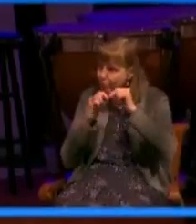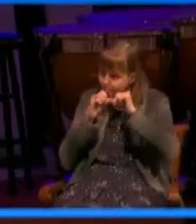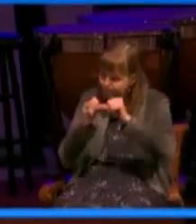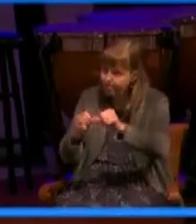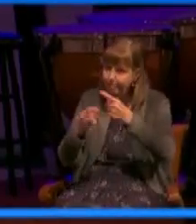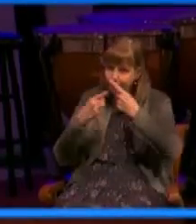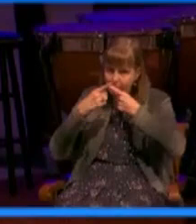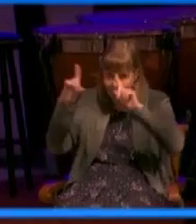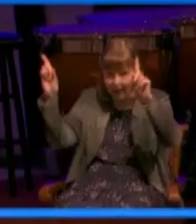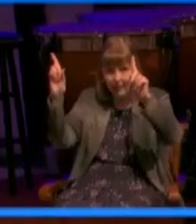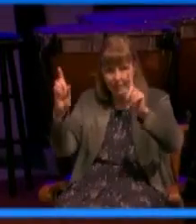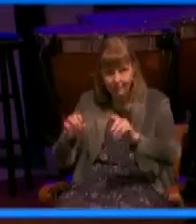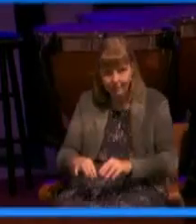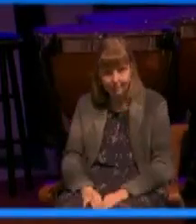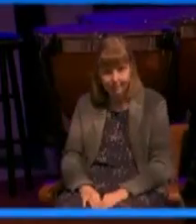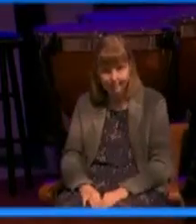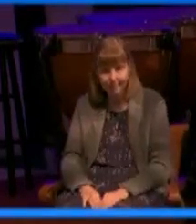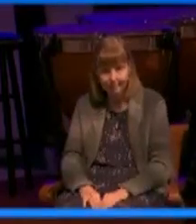So think about it.